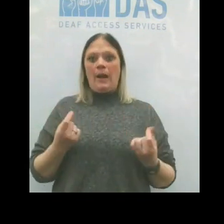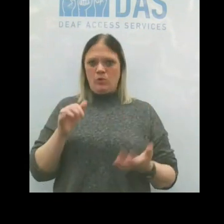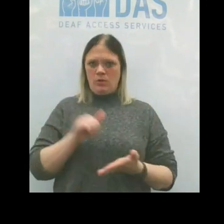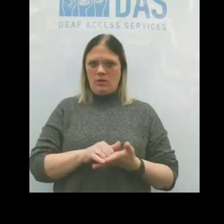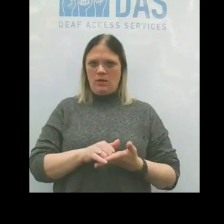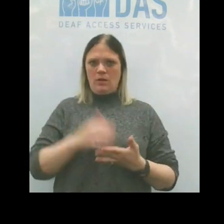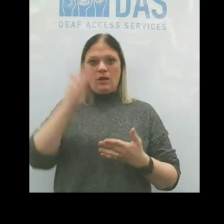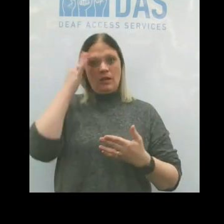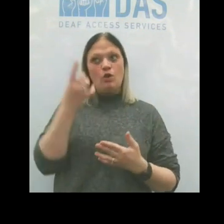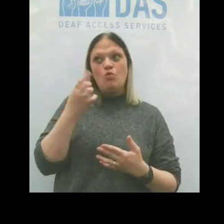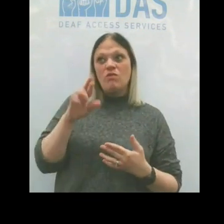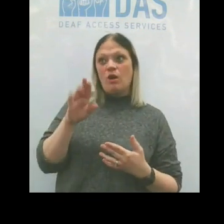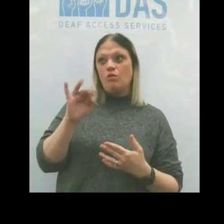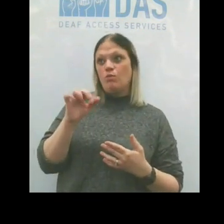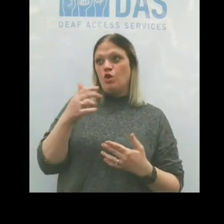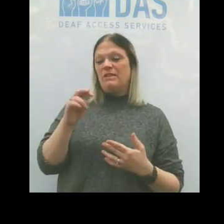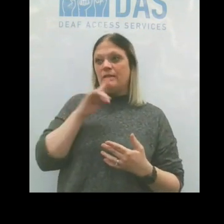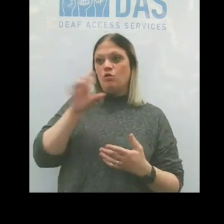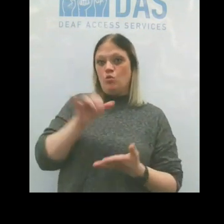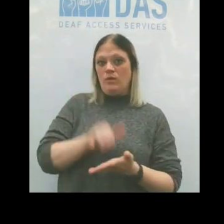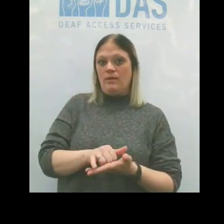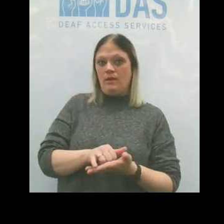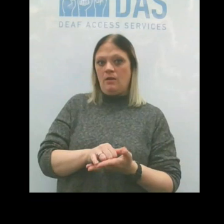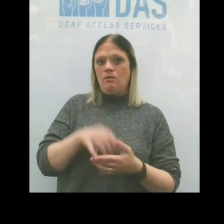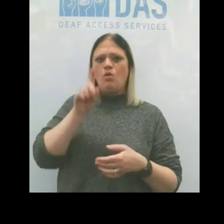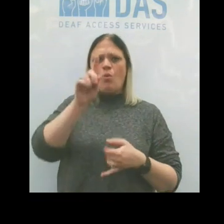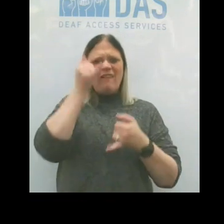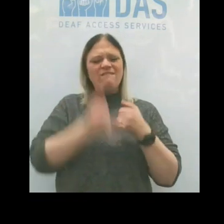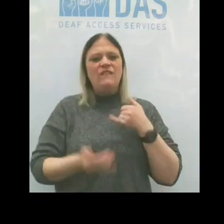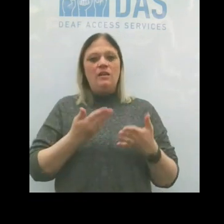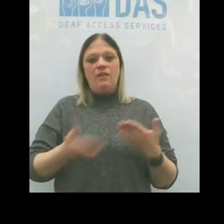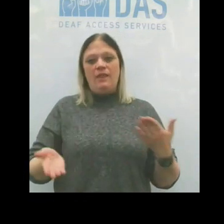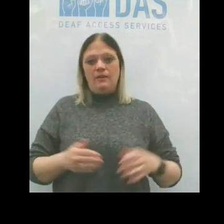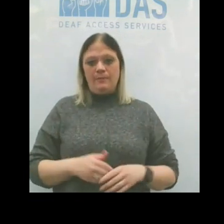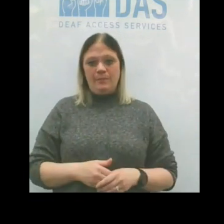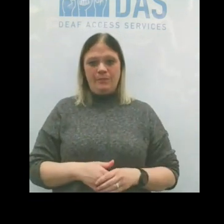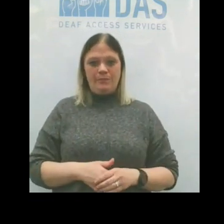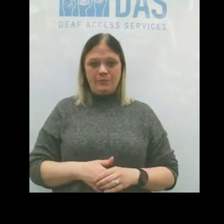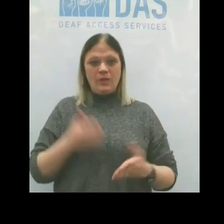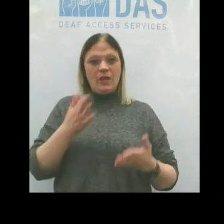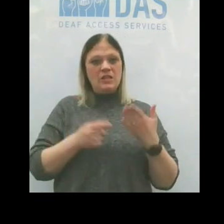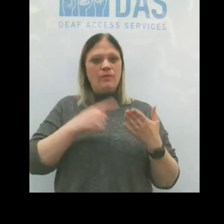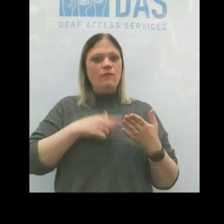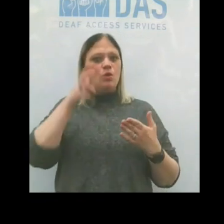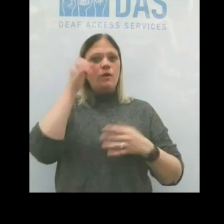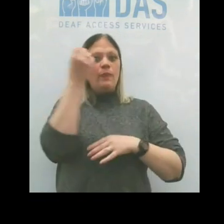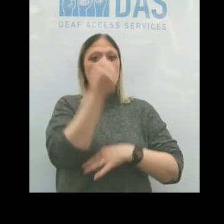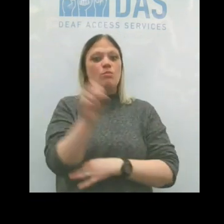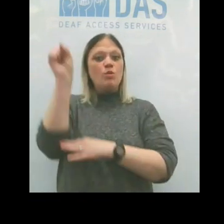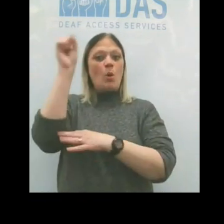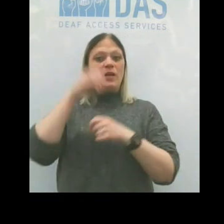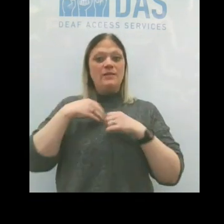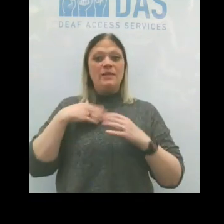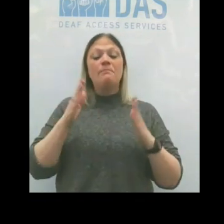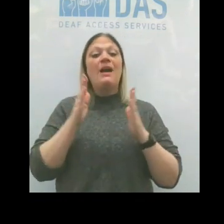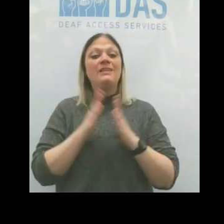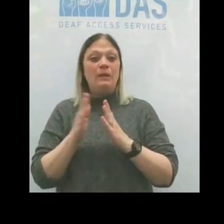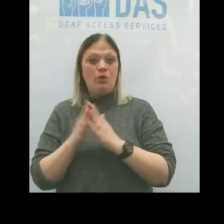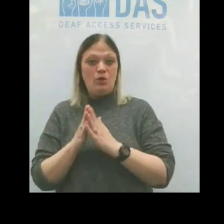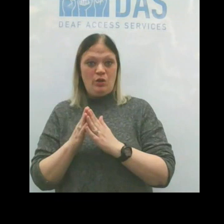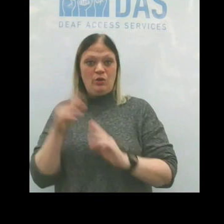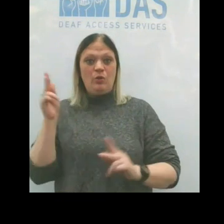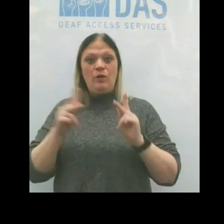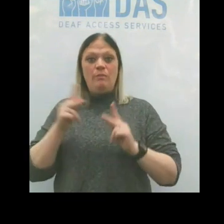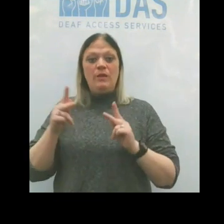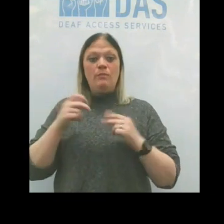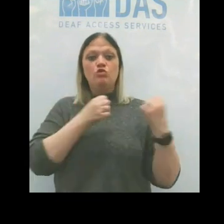know that's what Dr. Burstein's doing. One final thing. Some of you may have heard there was a protest in my neighborhood in which individuals